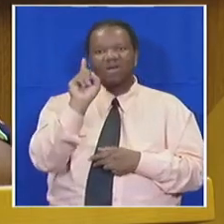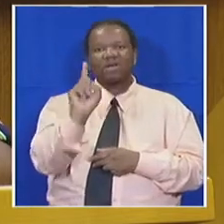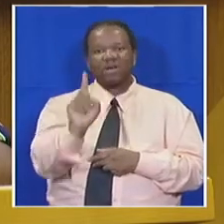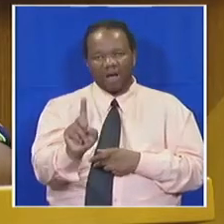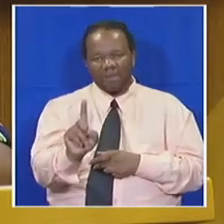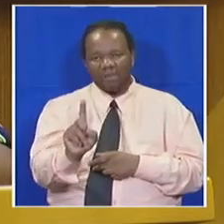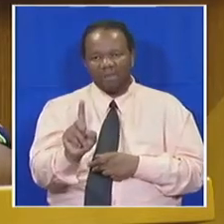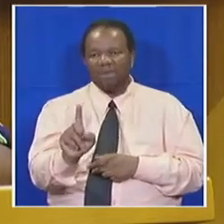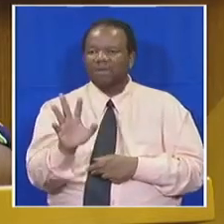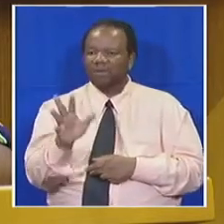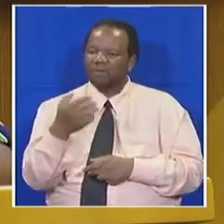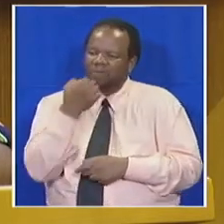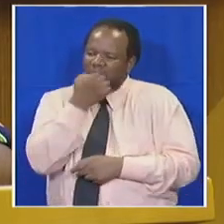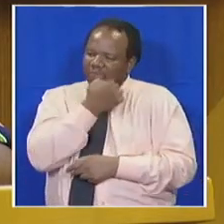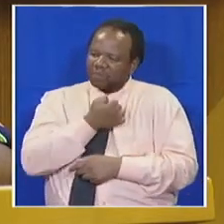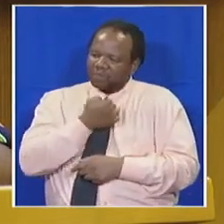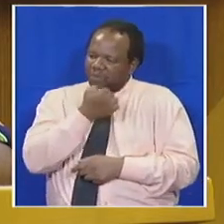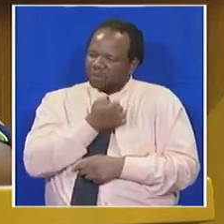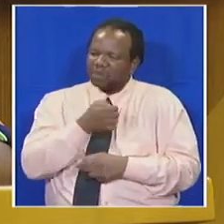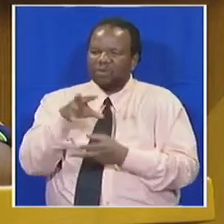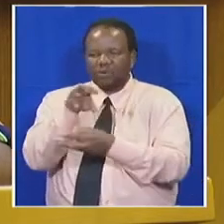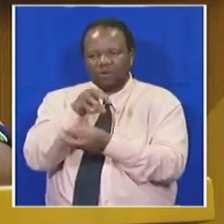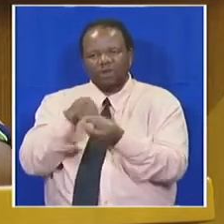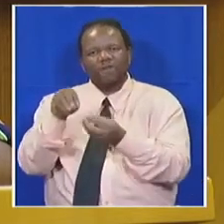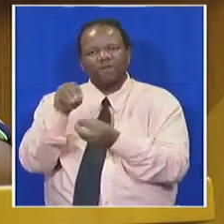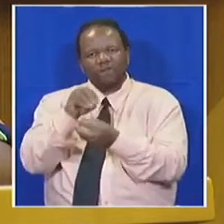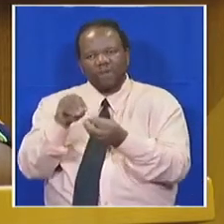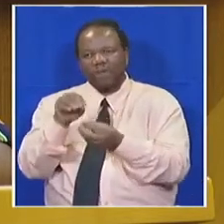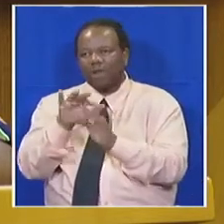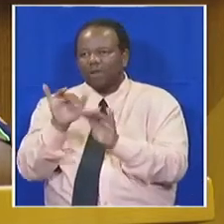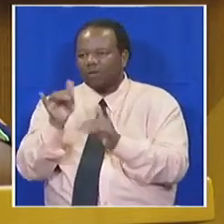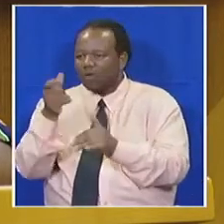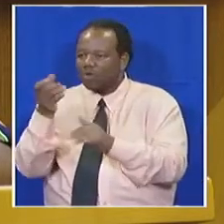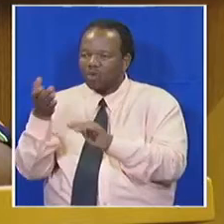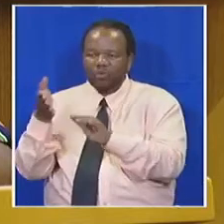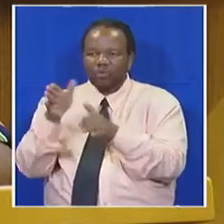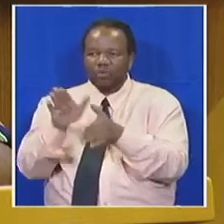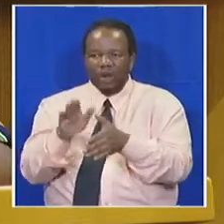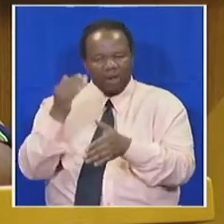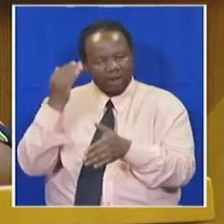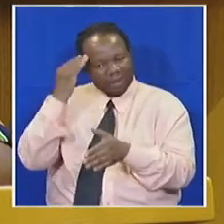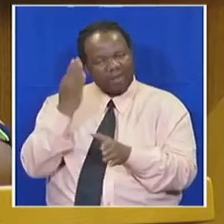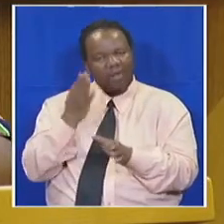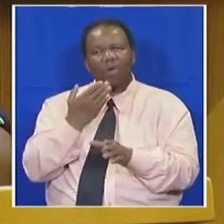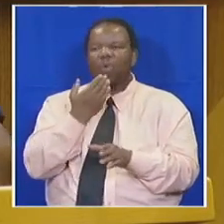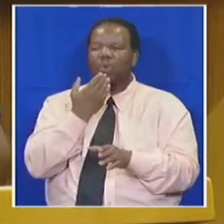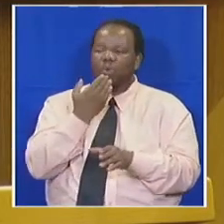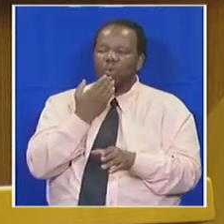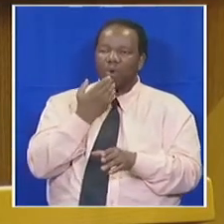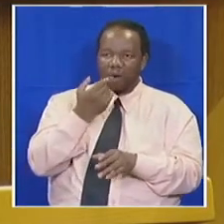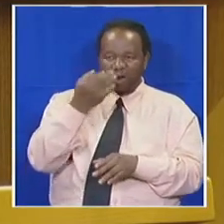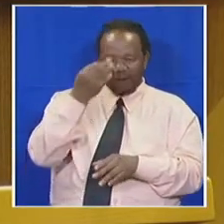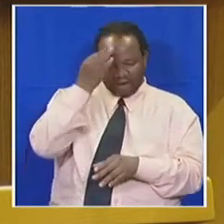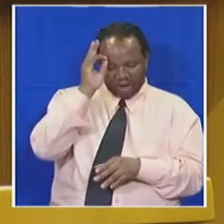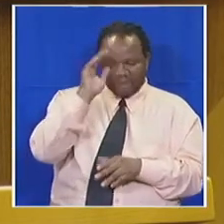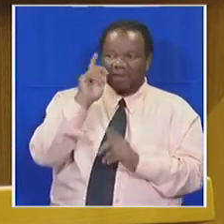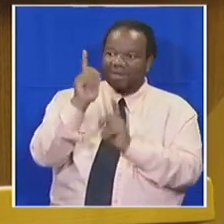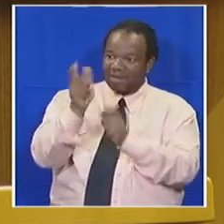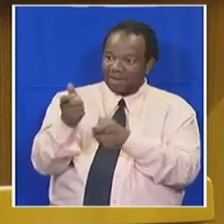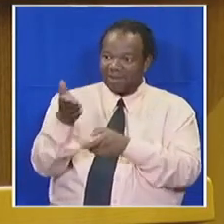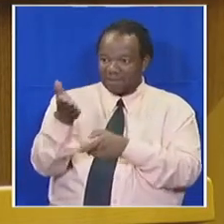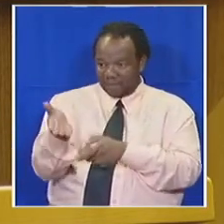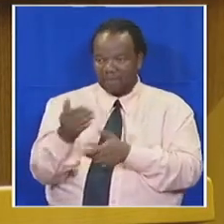his condolences to the families of mental patients his government killed. We need a government